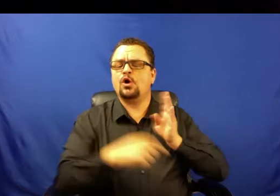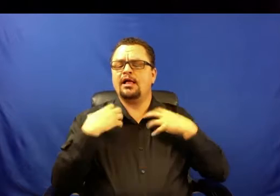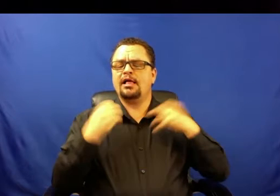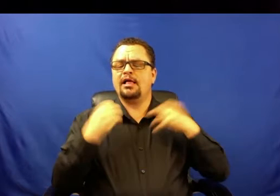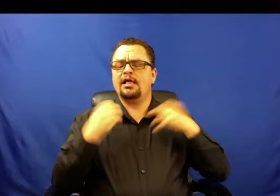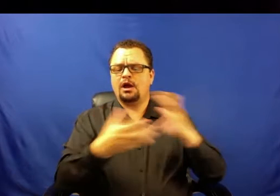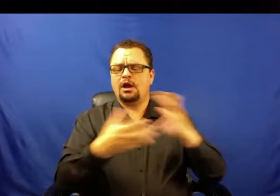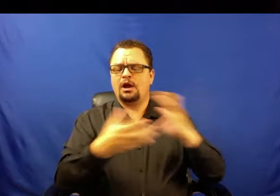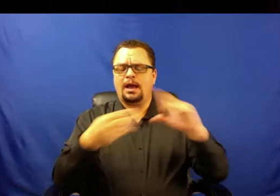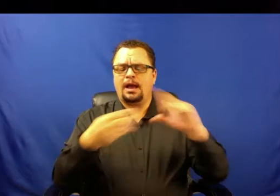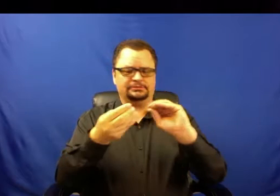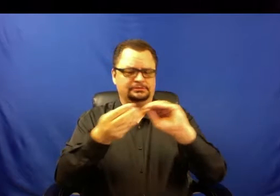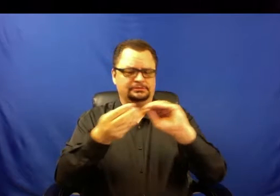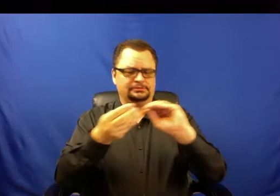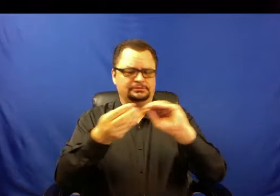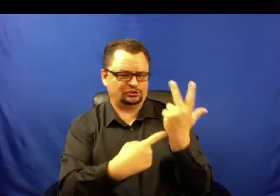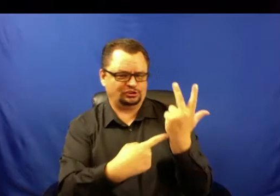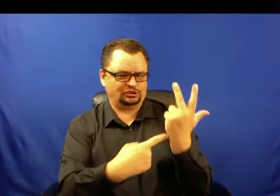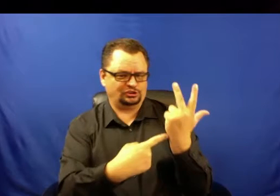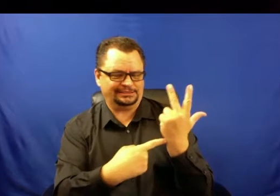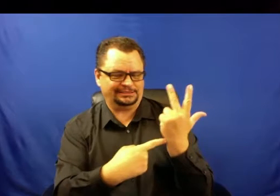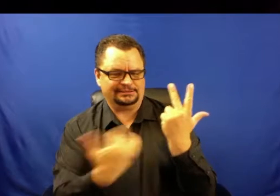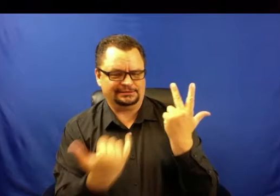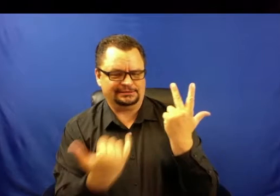I'm looking for raised hands.